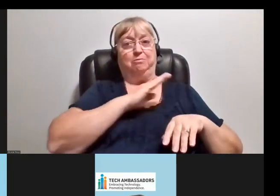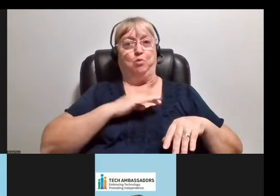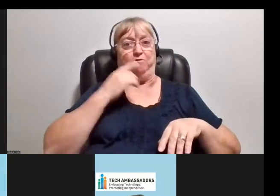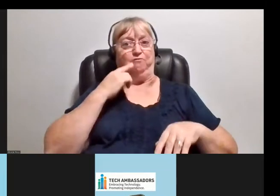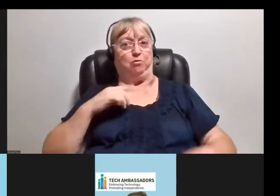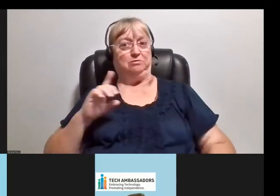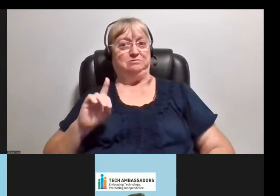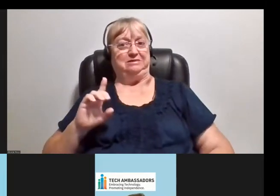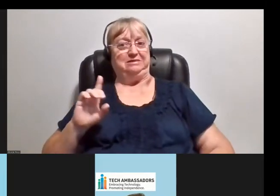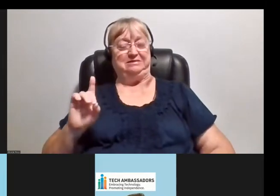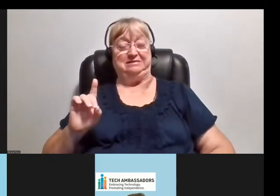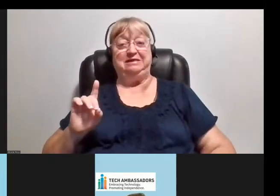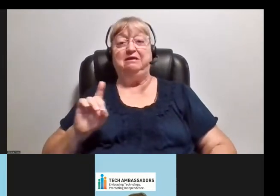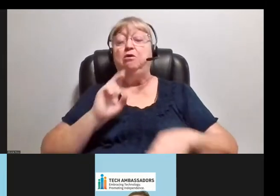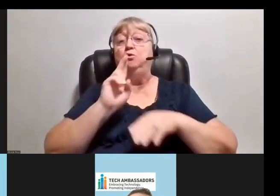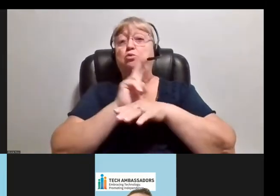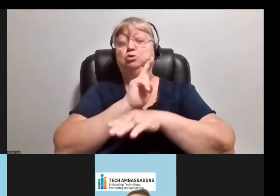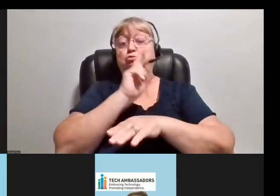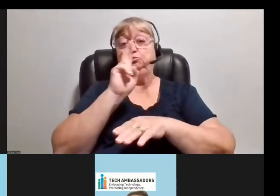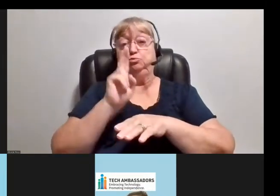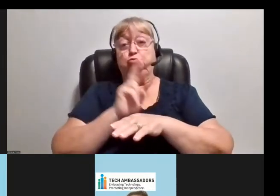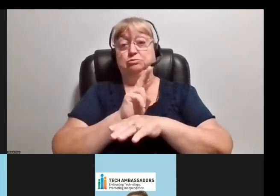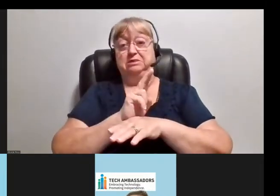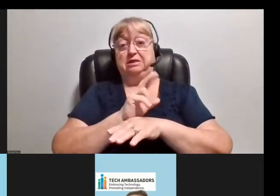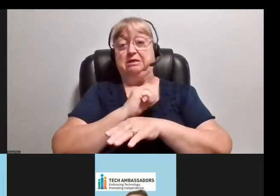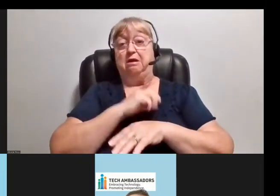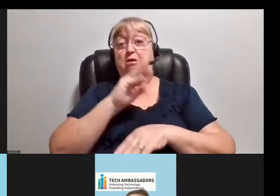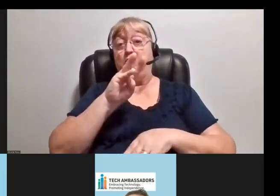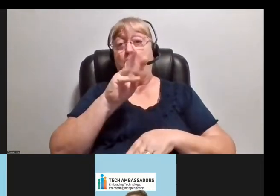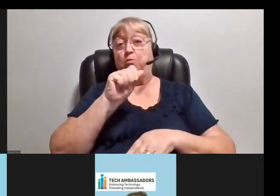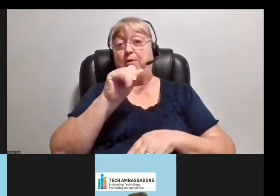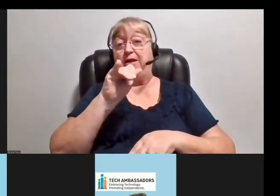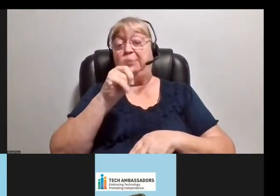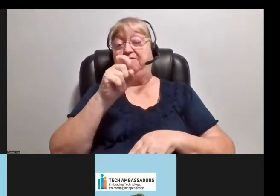DD using a waiver,